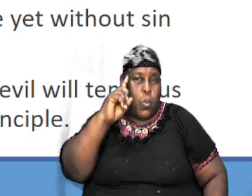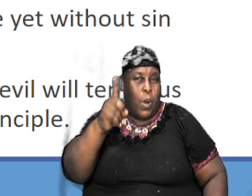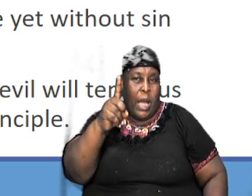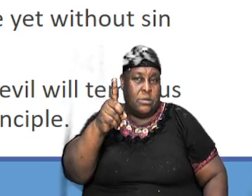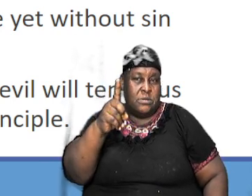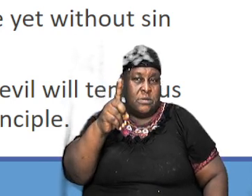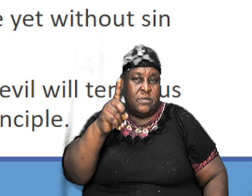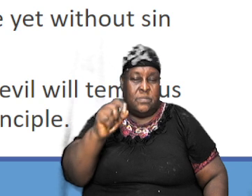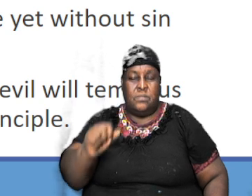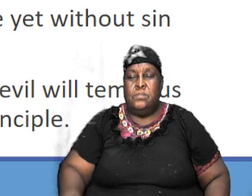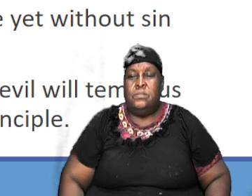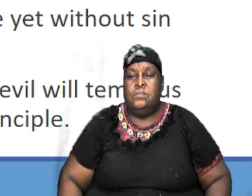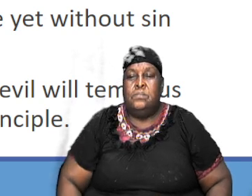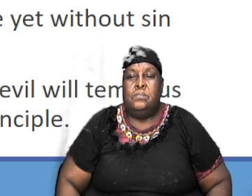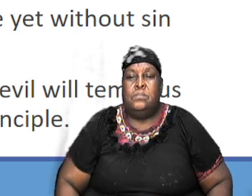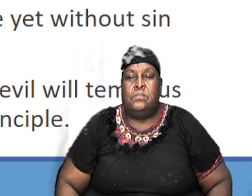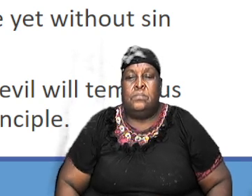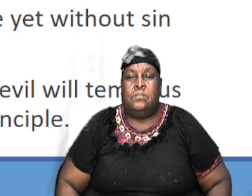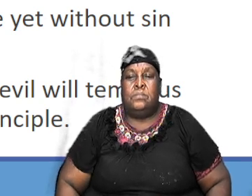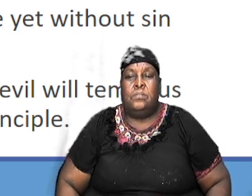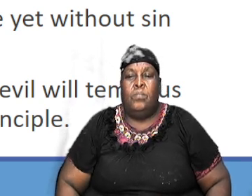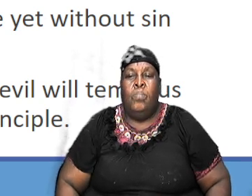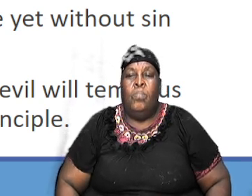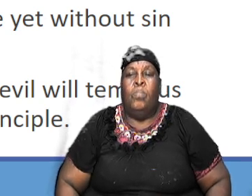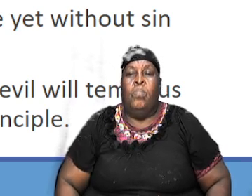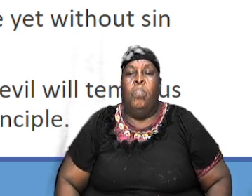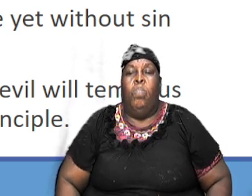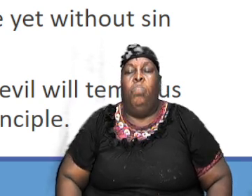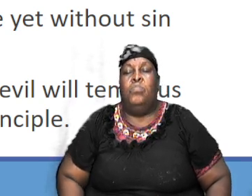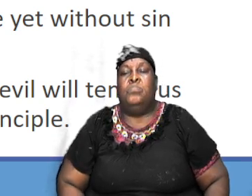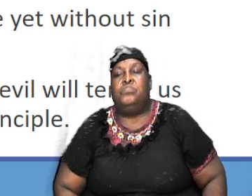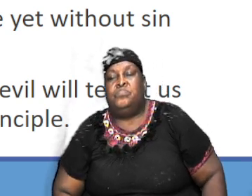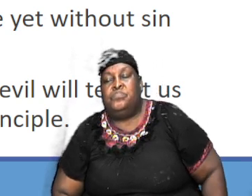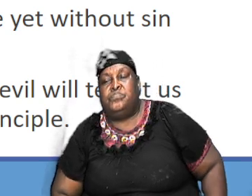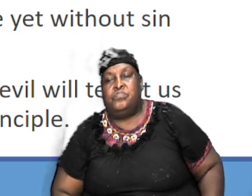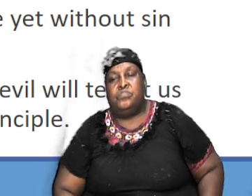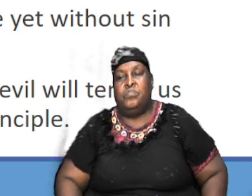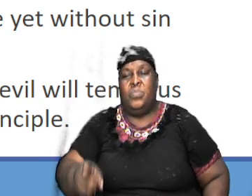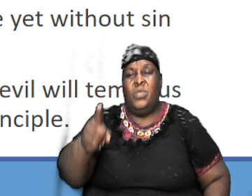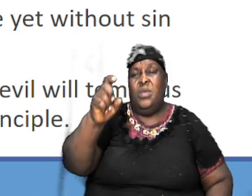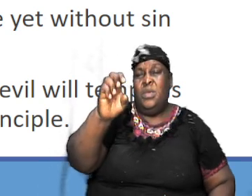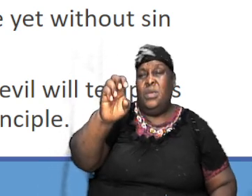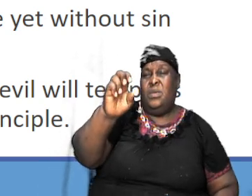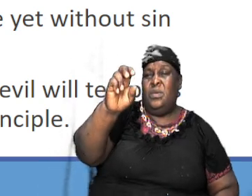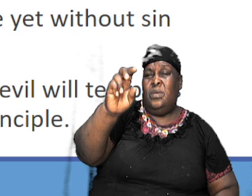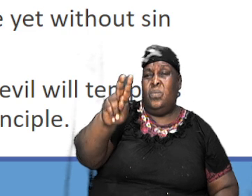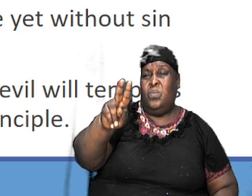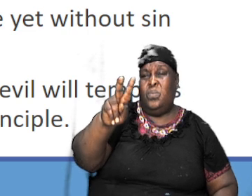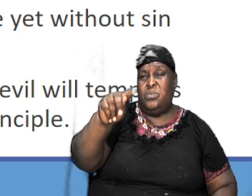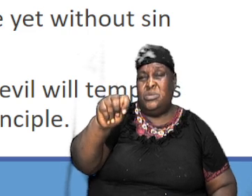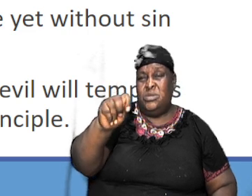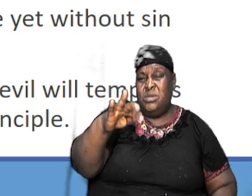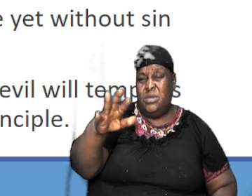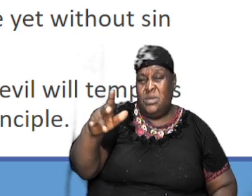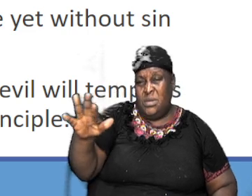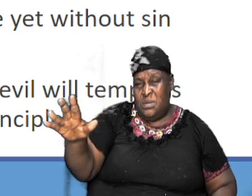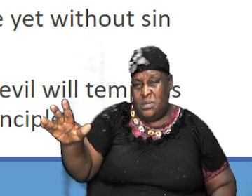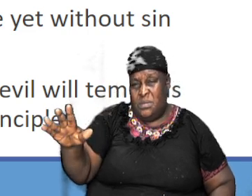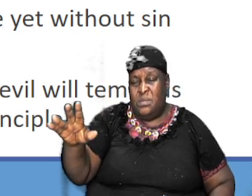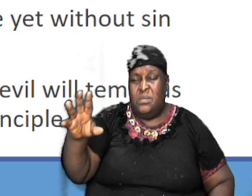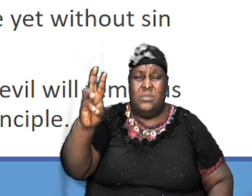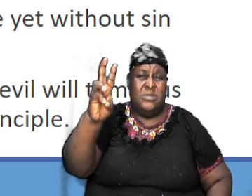Right? And let us look at that scripture. I think it's Deuteronomy chapter 6. Let us look at that scripture.